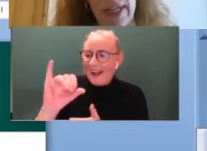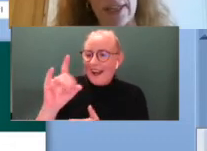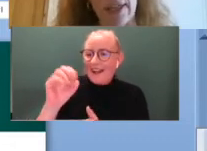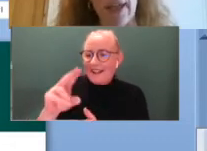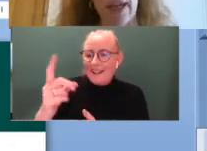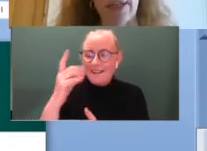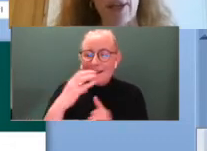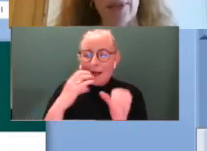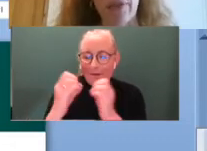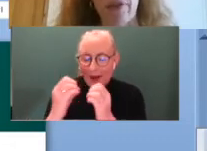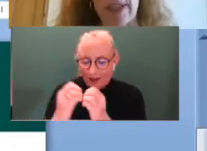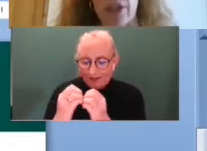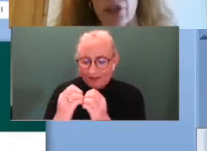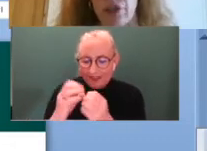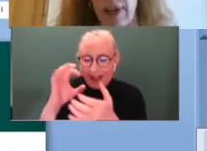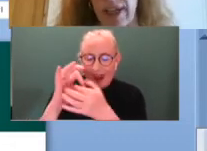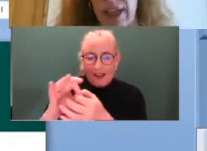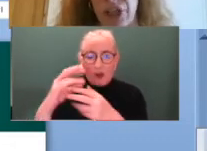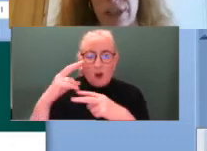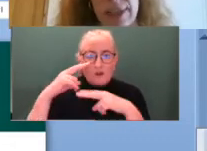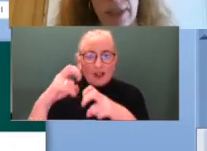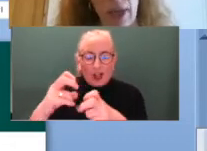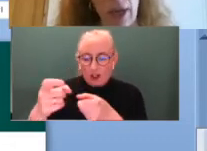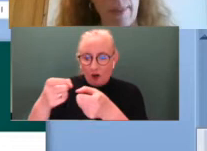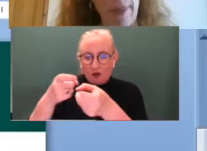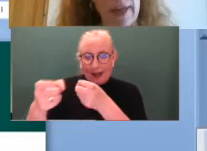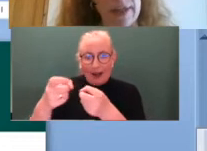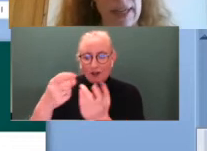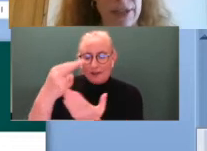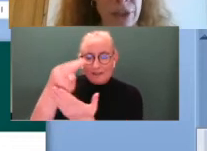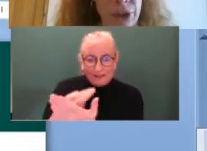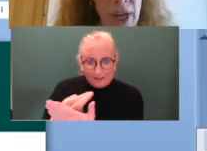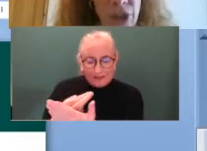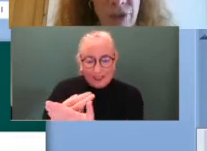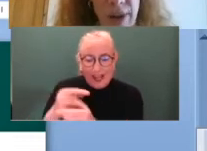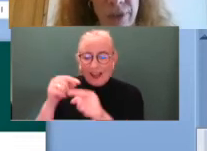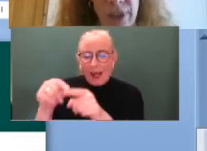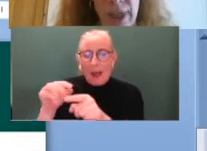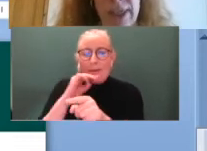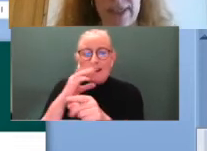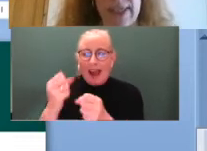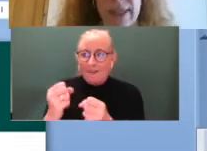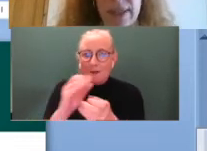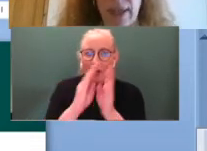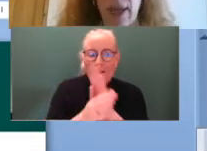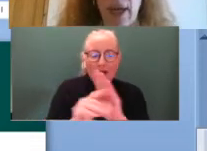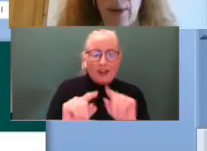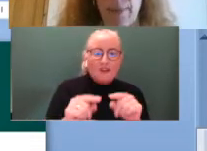several years in terms of the research regulations, that led to challenges around